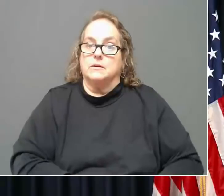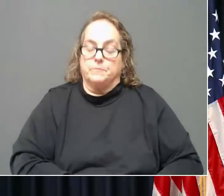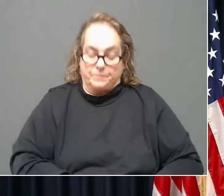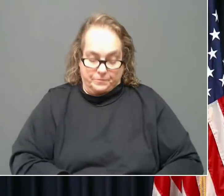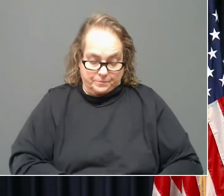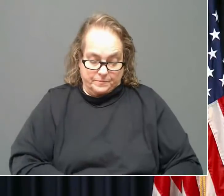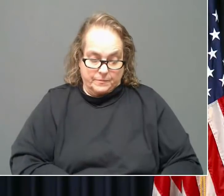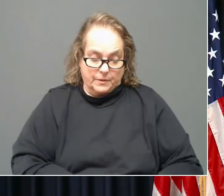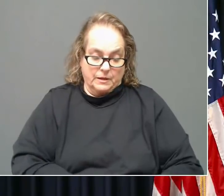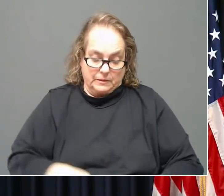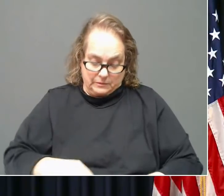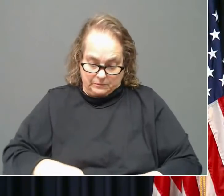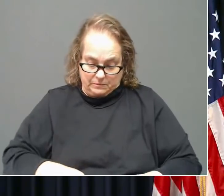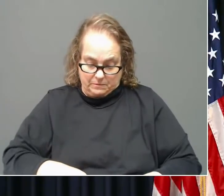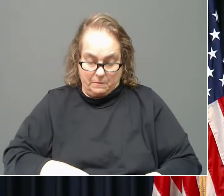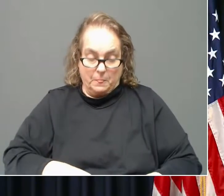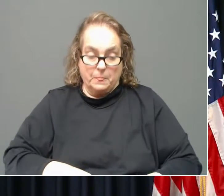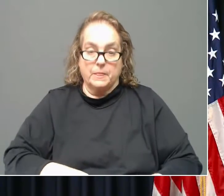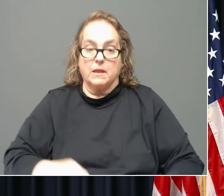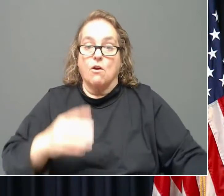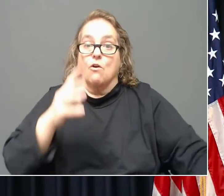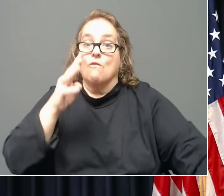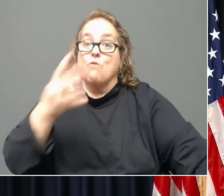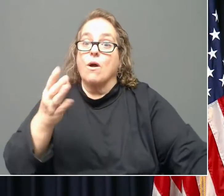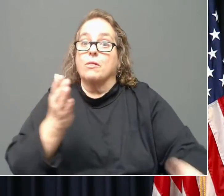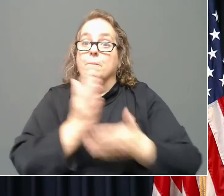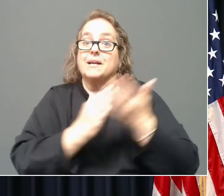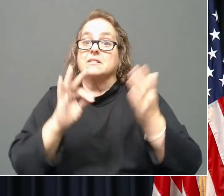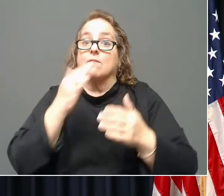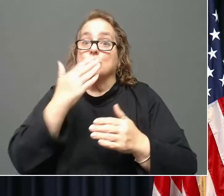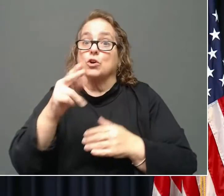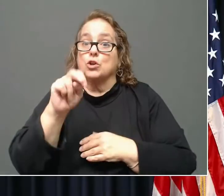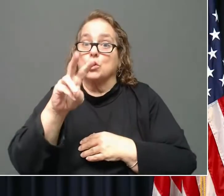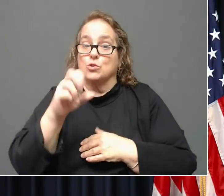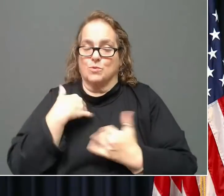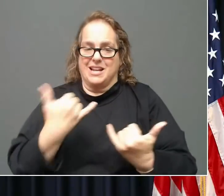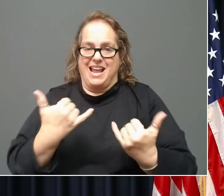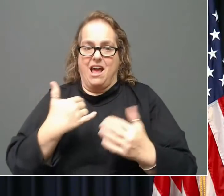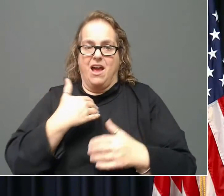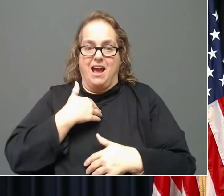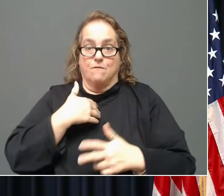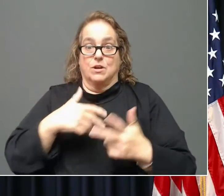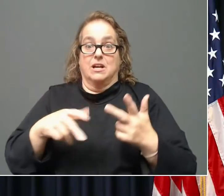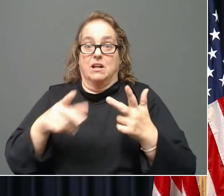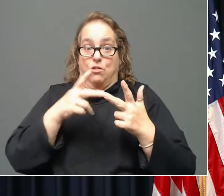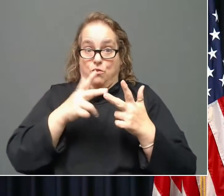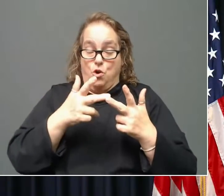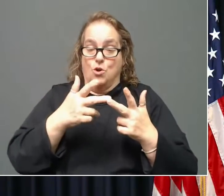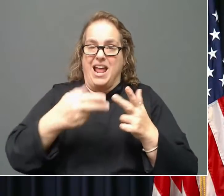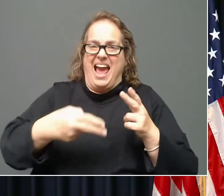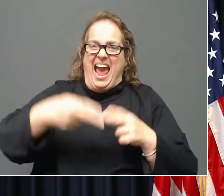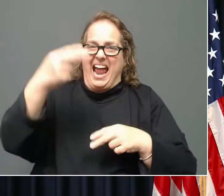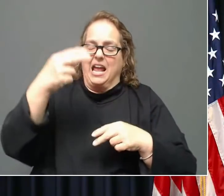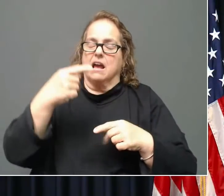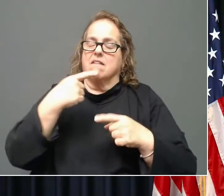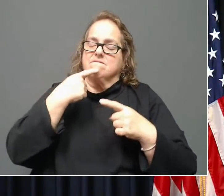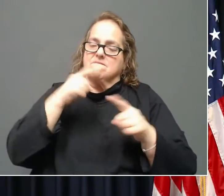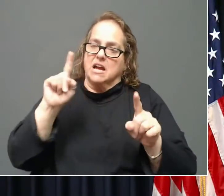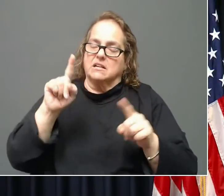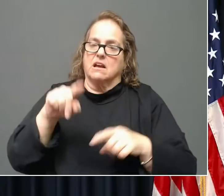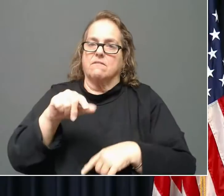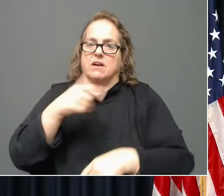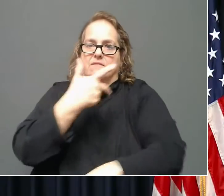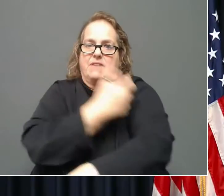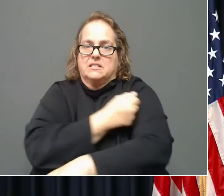highly effective vaccines, and that supply is increasing. The approval of Johnson & Johnson, the one-shot